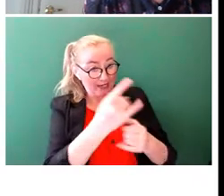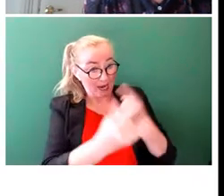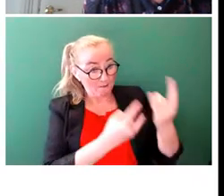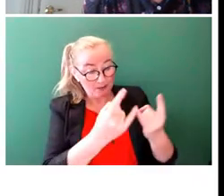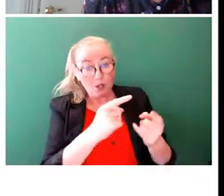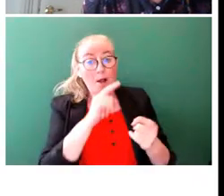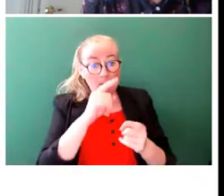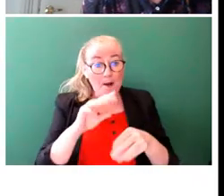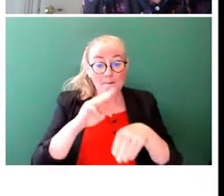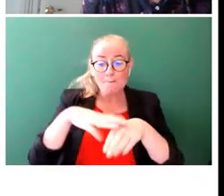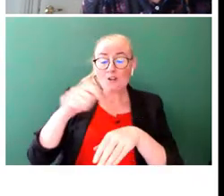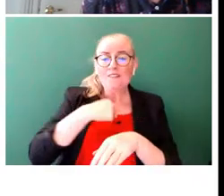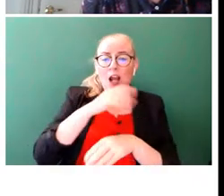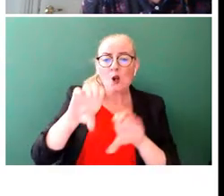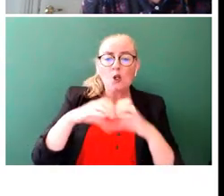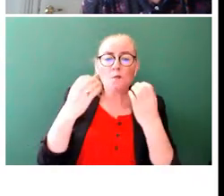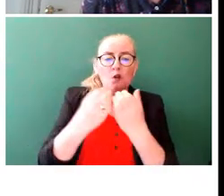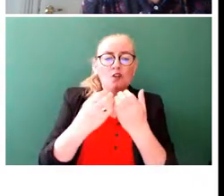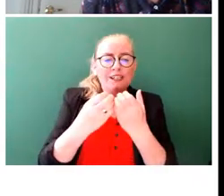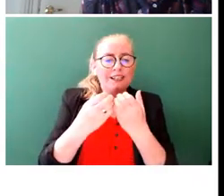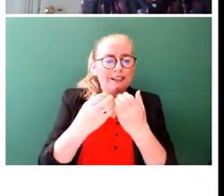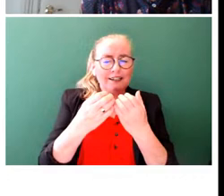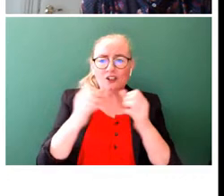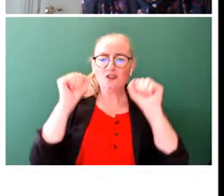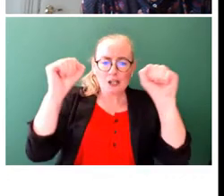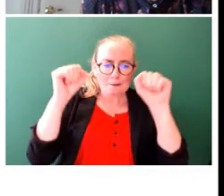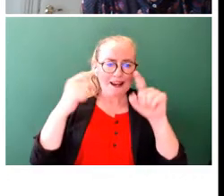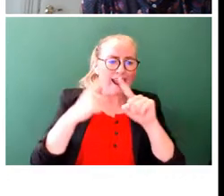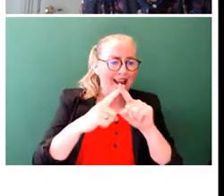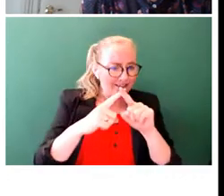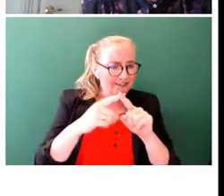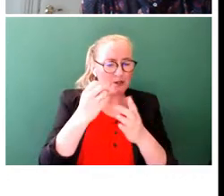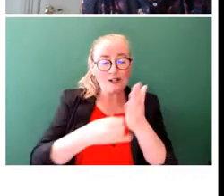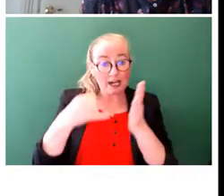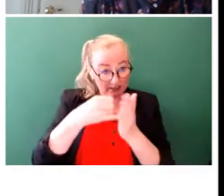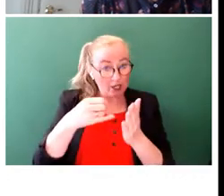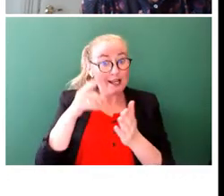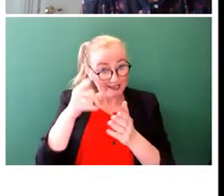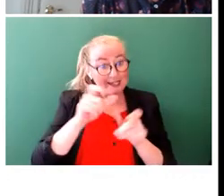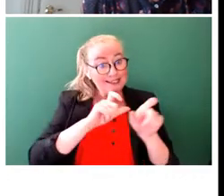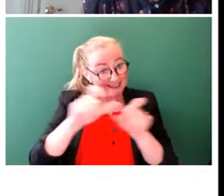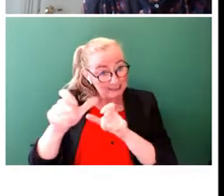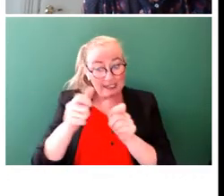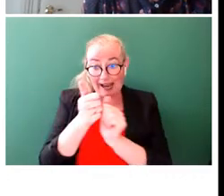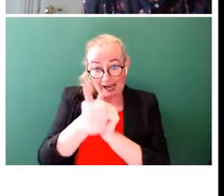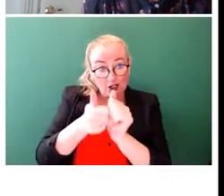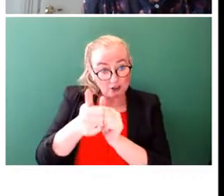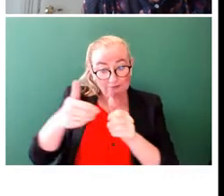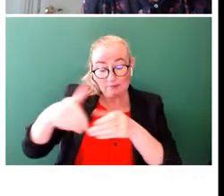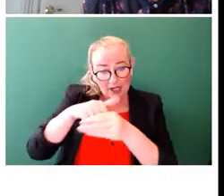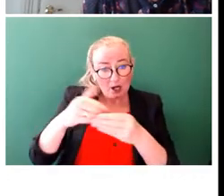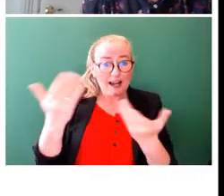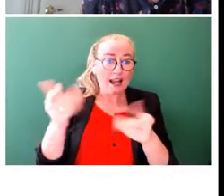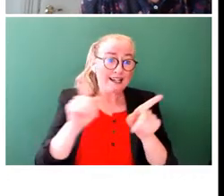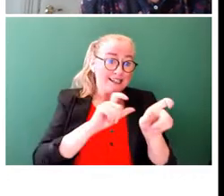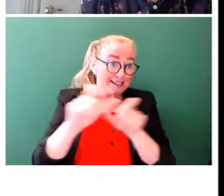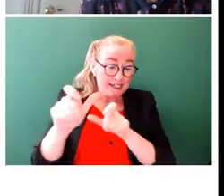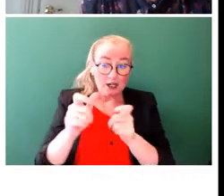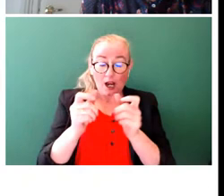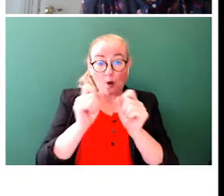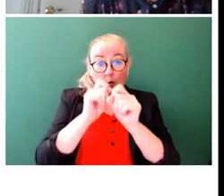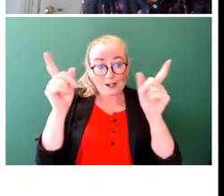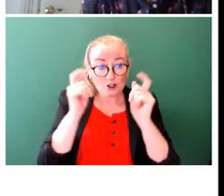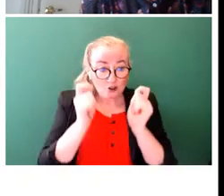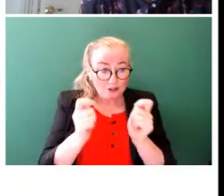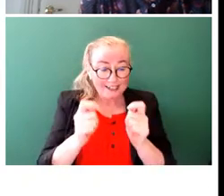our community champions and national partners were still taking actions for dementia. So they were still holding awareness trainings. They were reaching out